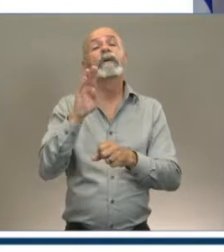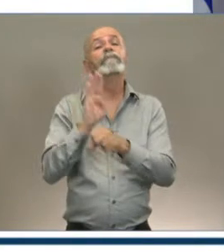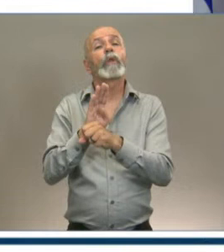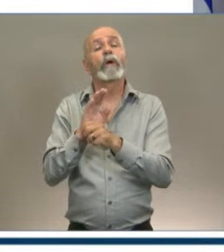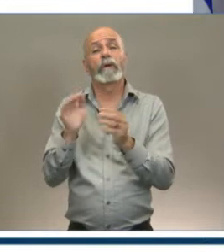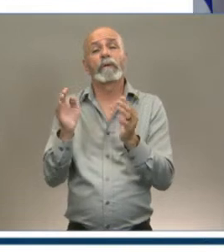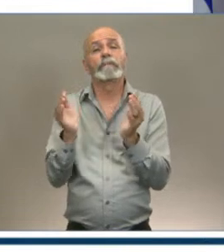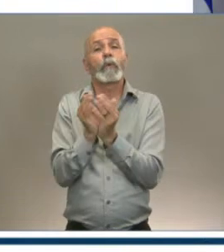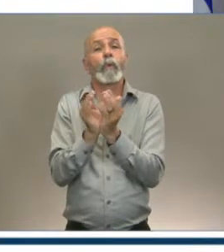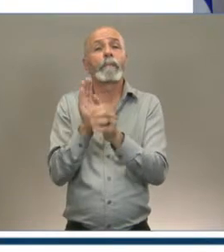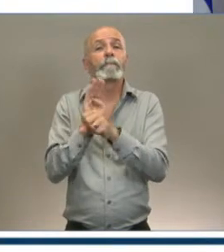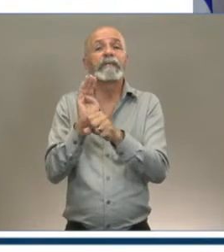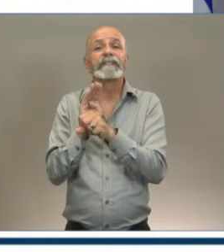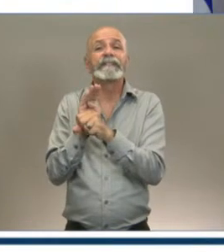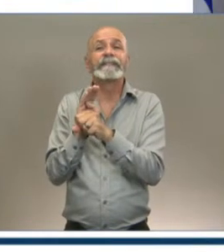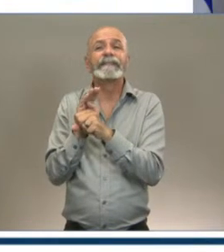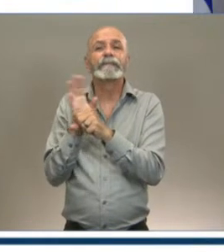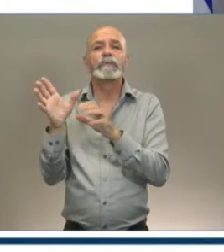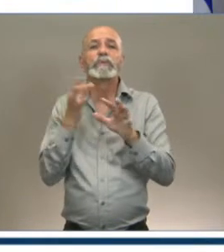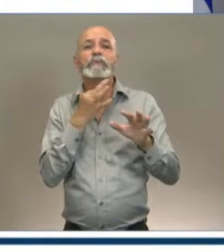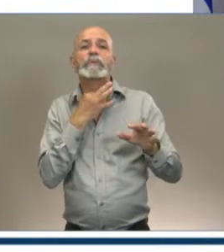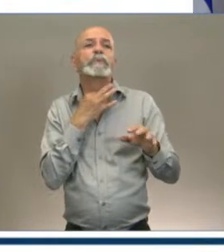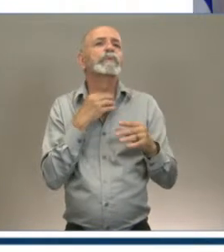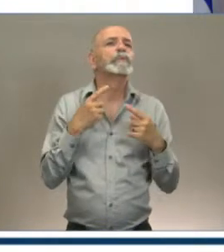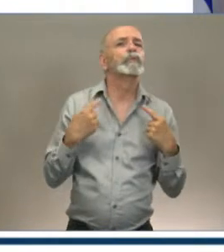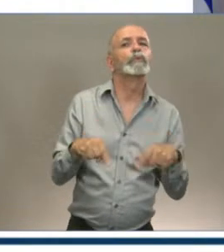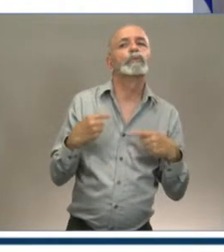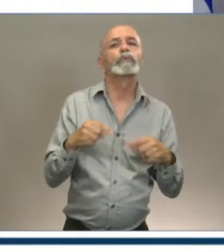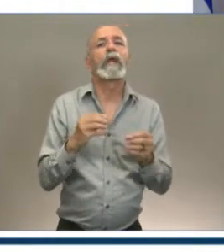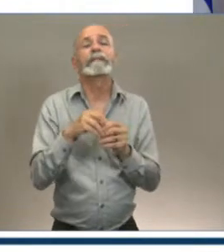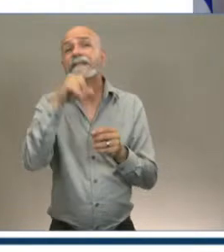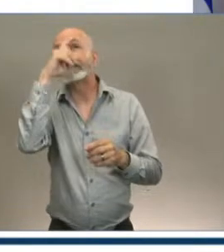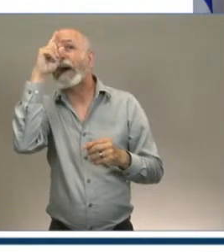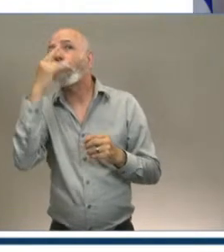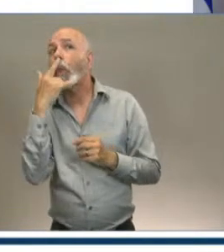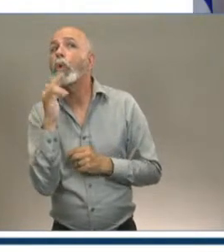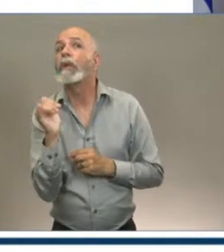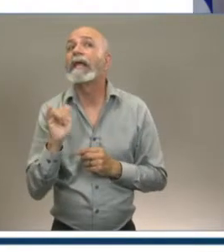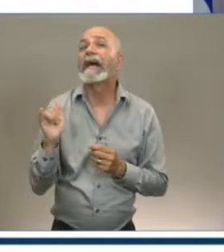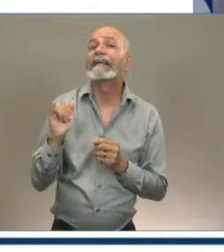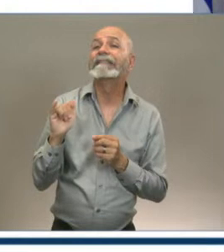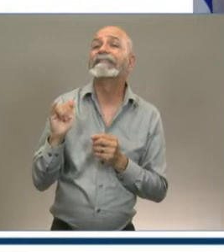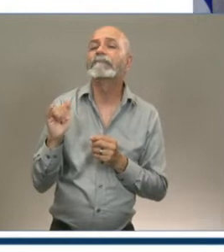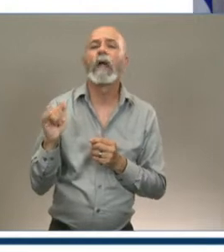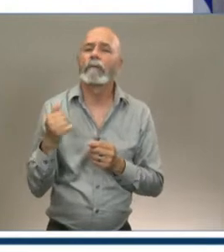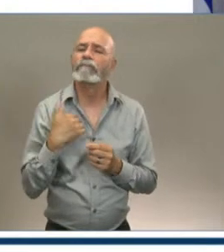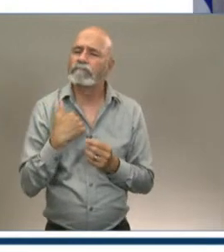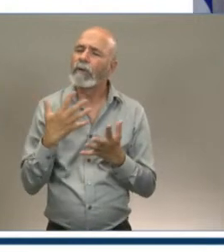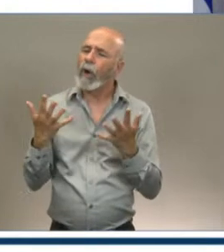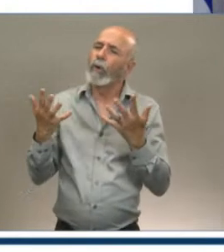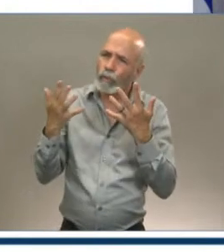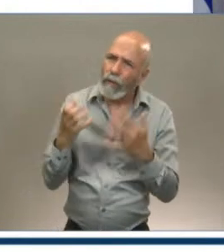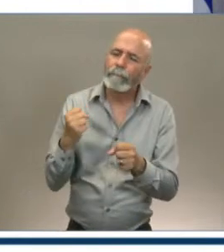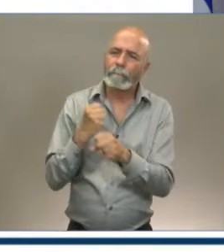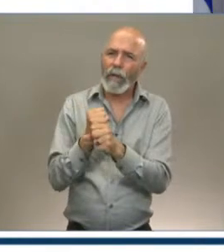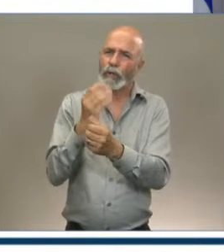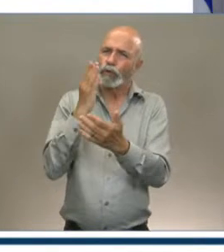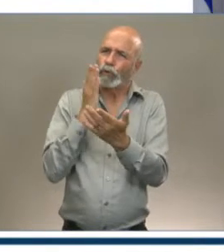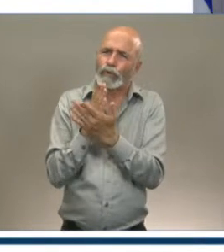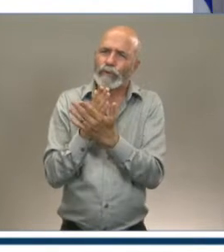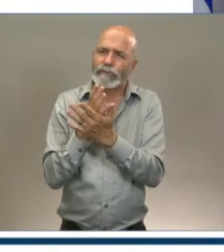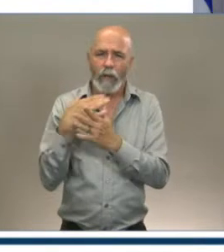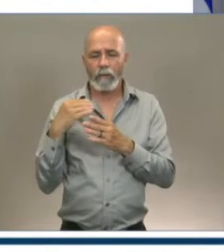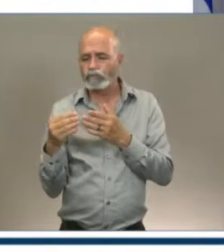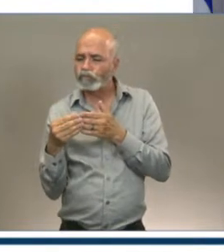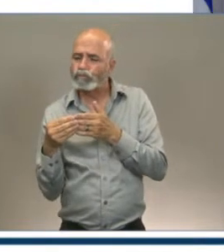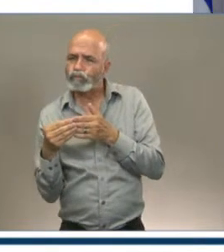to have a glimpse of to what the summer is going to look like. We want to make sure that we have flexibility with whatever strategy we